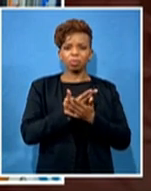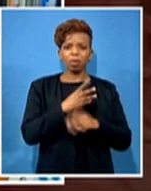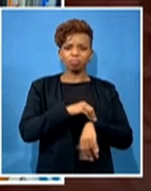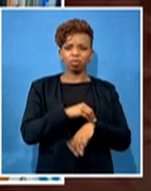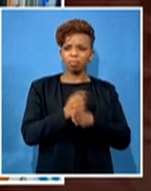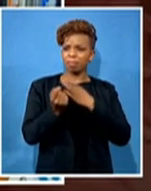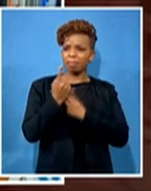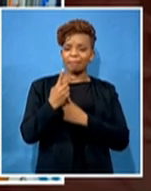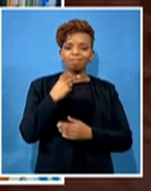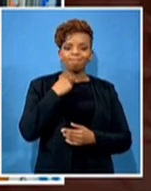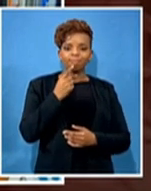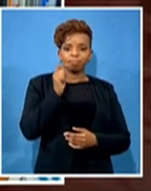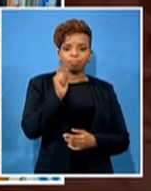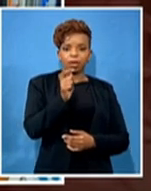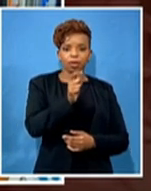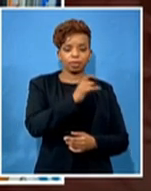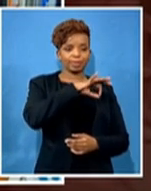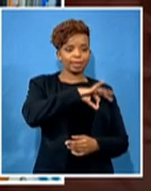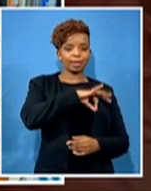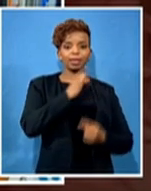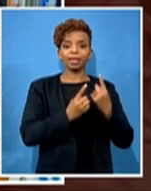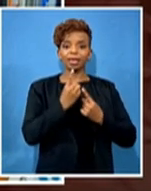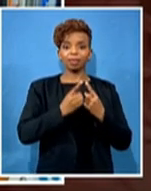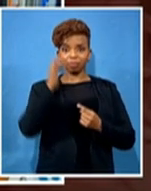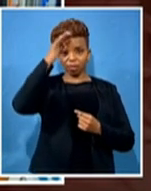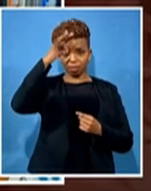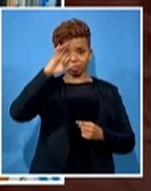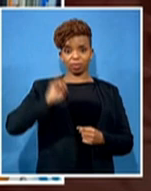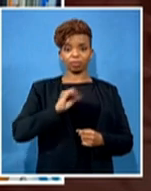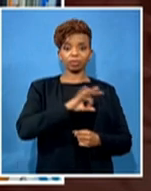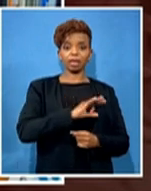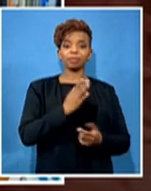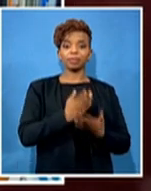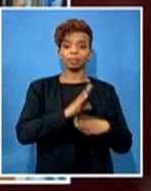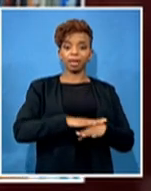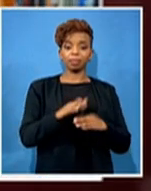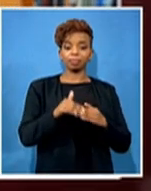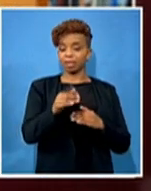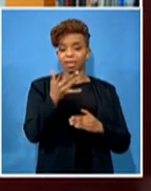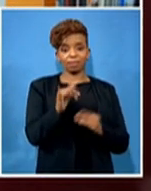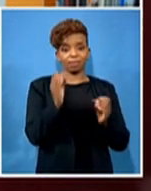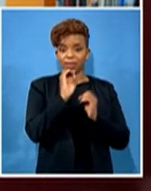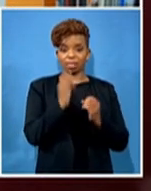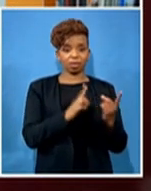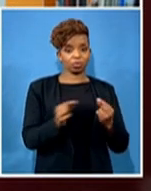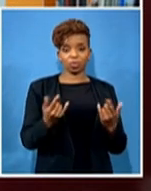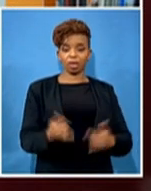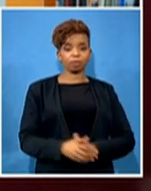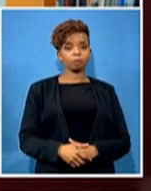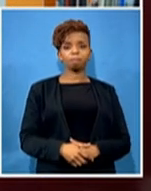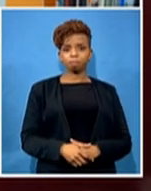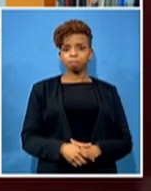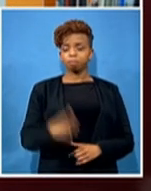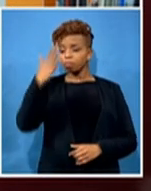government officials at some stage, if we didn't do something. Look, we know that South Africa's debt to GDP is already